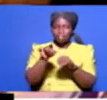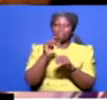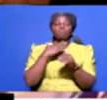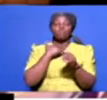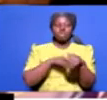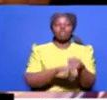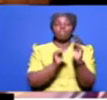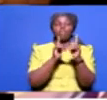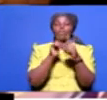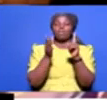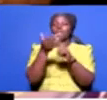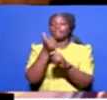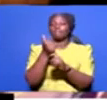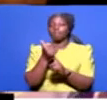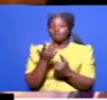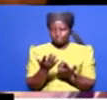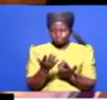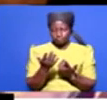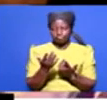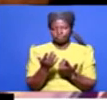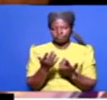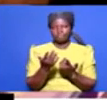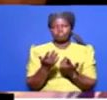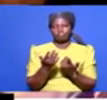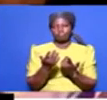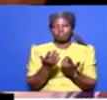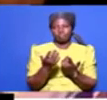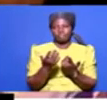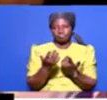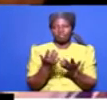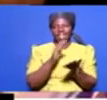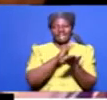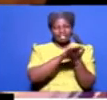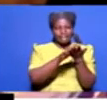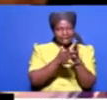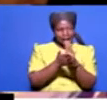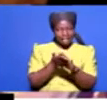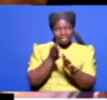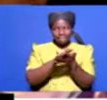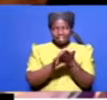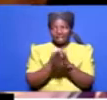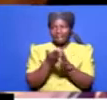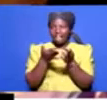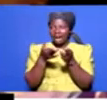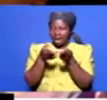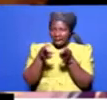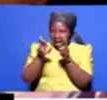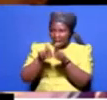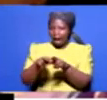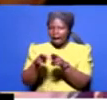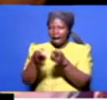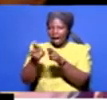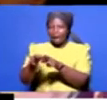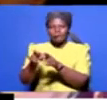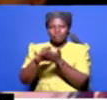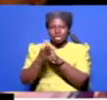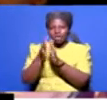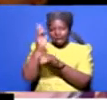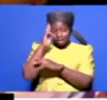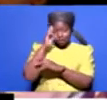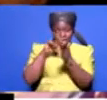it. Nothing, it would seem, was coincidental or fortuitous about his life.